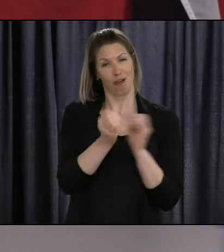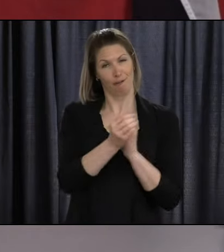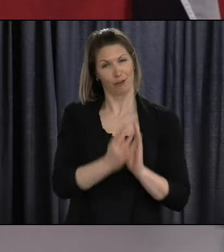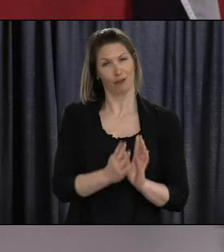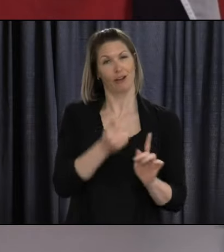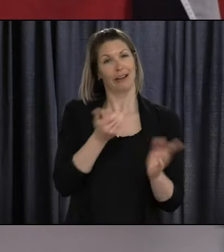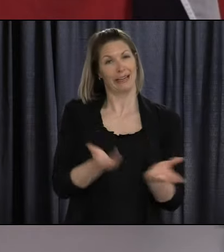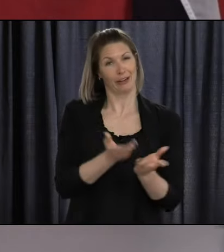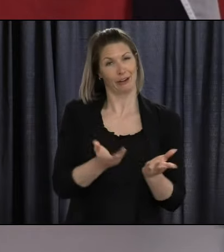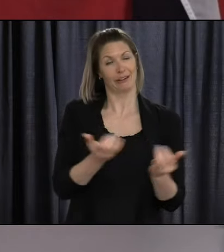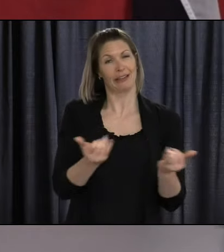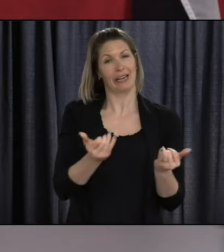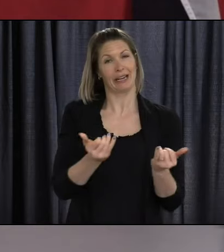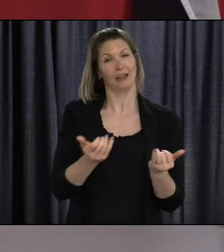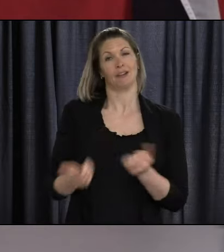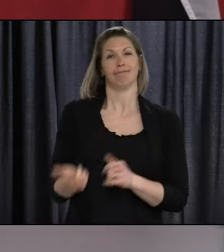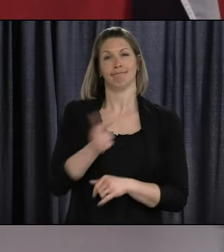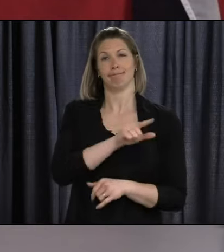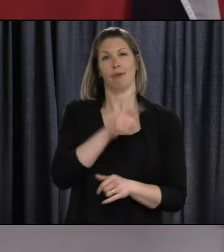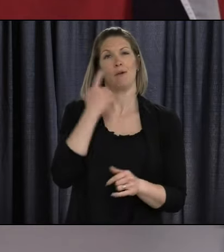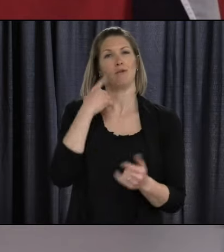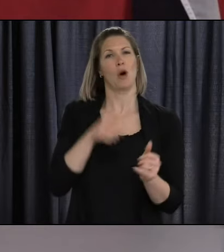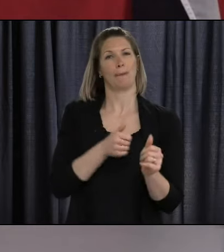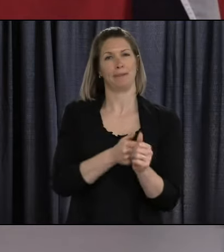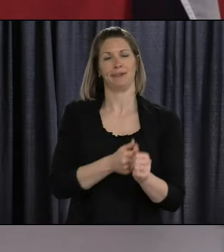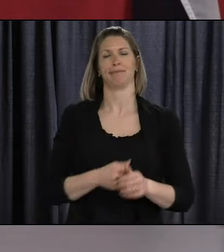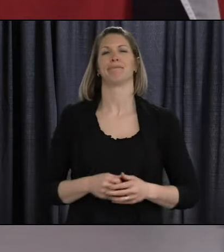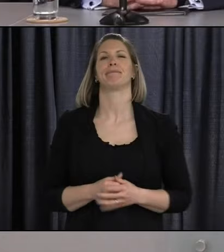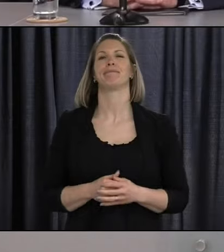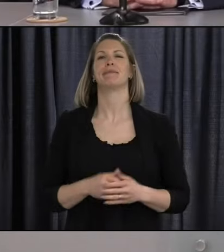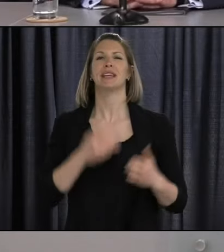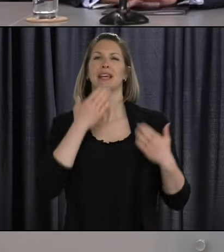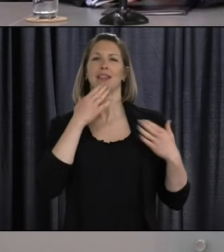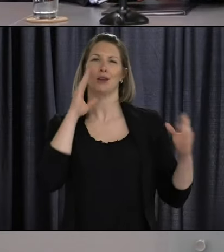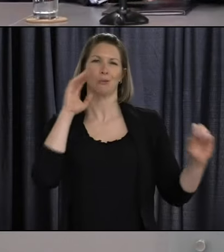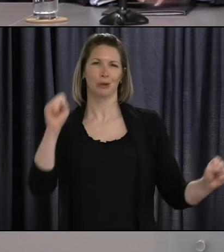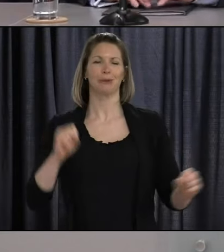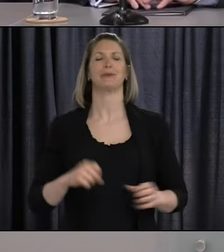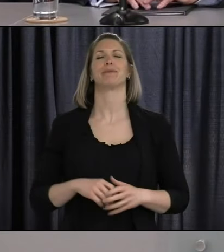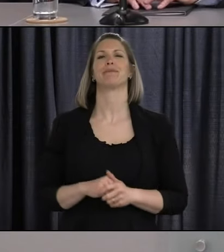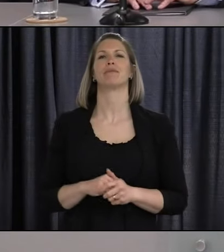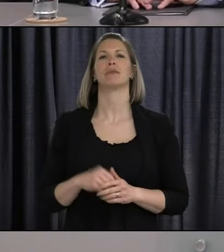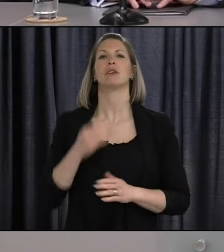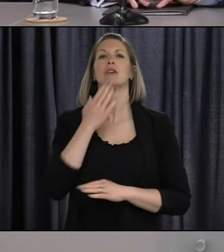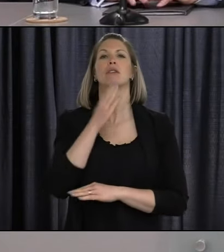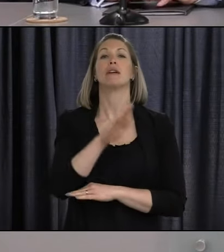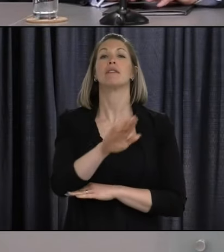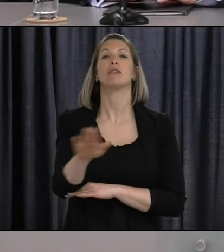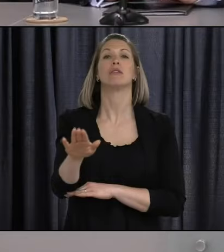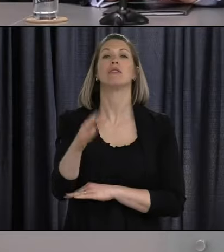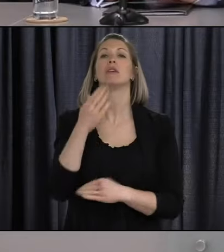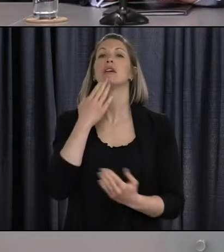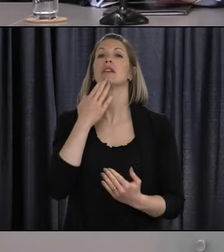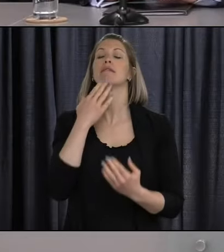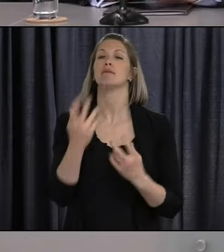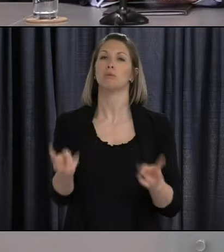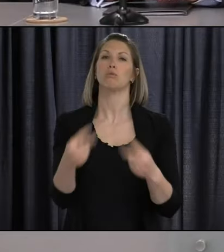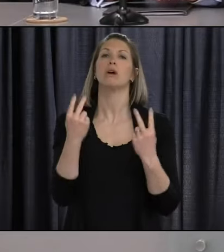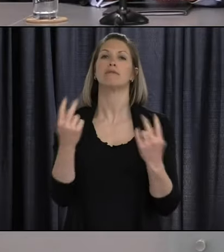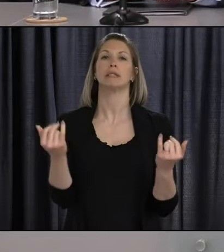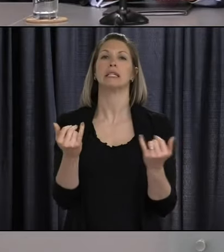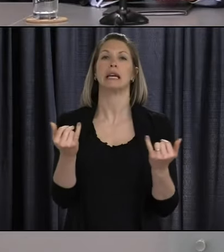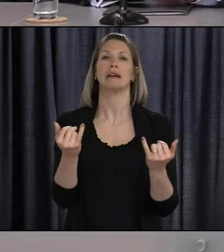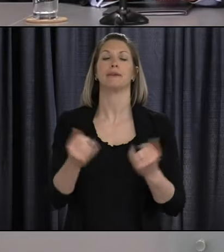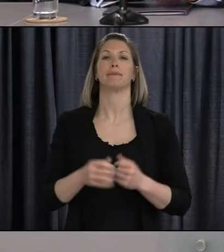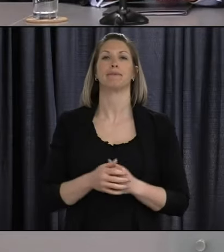to Dr. Fitzgerald for our daily update. Thank you, Premier. Good afternoon, everyone, and thank you for joining us today.